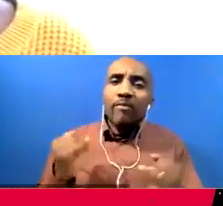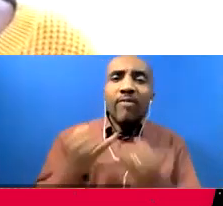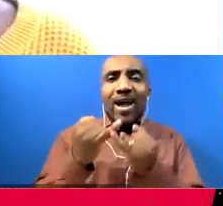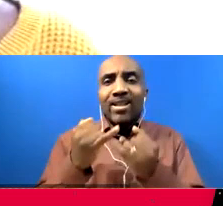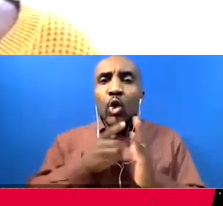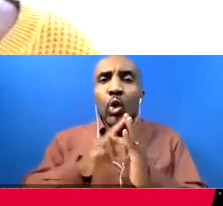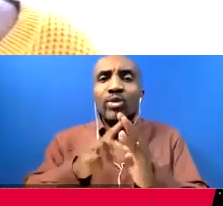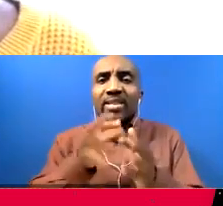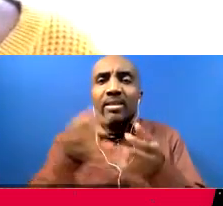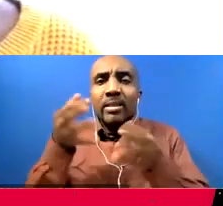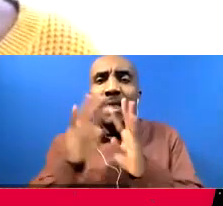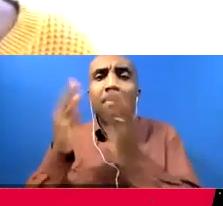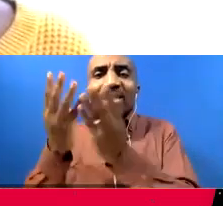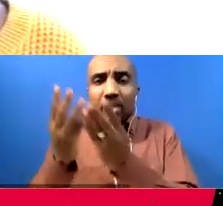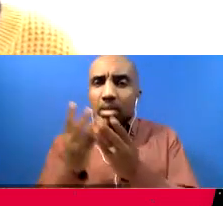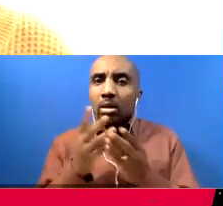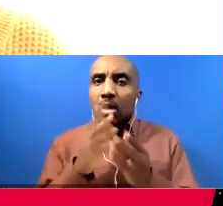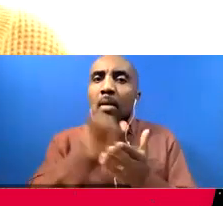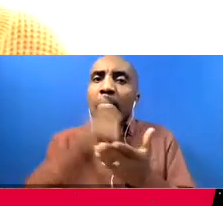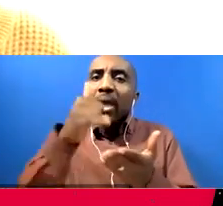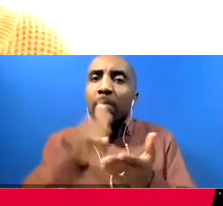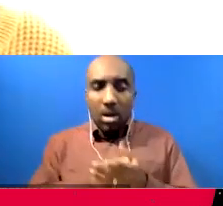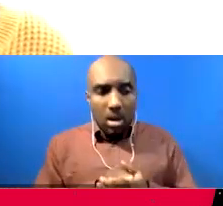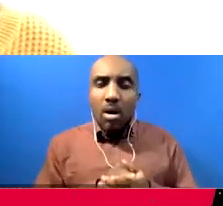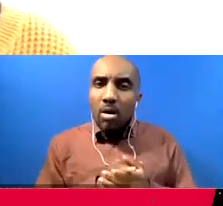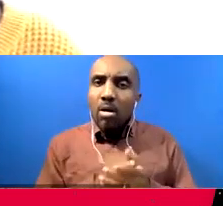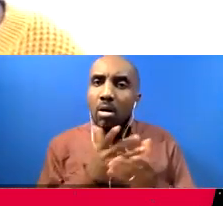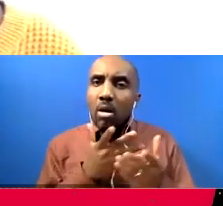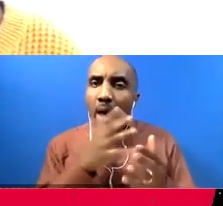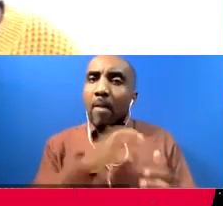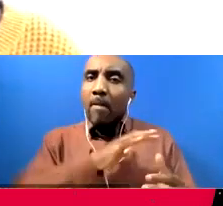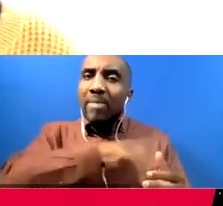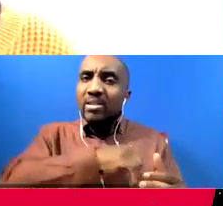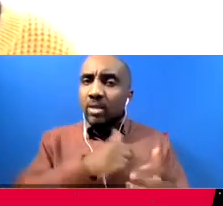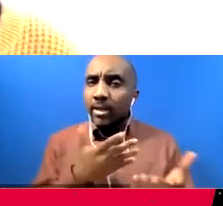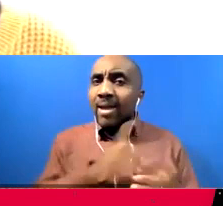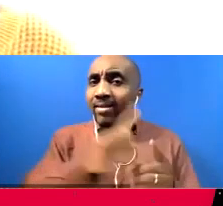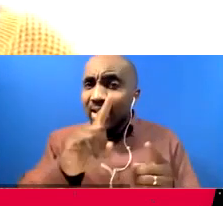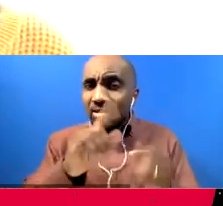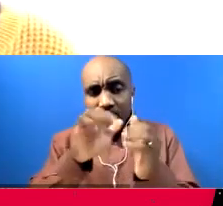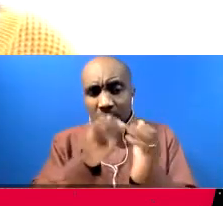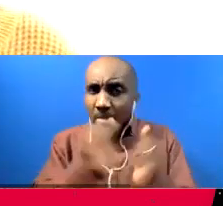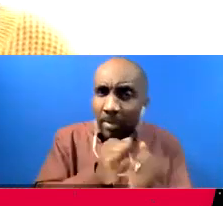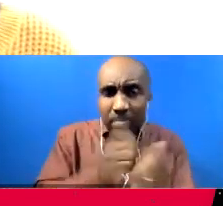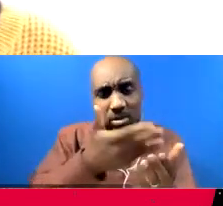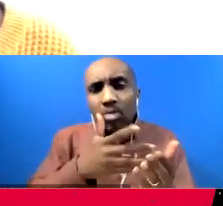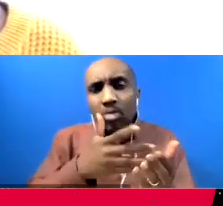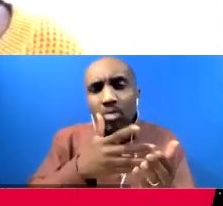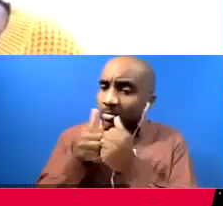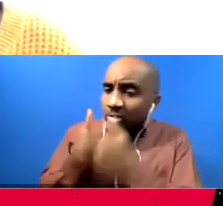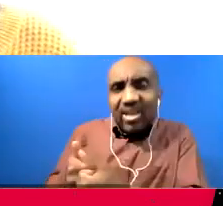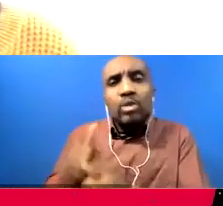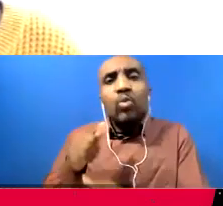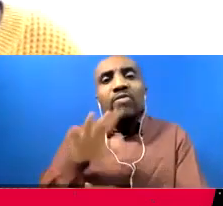in solidarity with Palestine, just 2 months after the 1967 war. And they later published papers in solidarity with South Africans